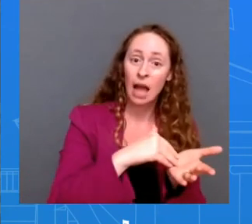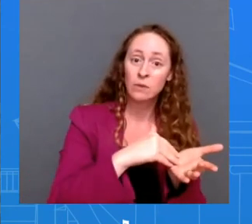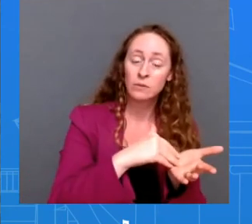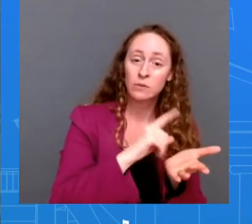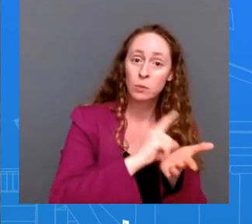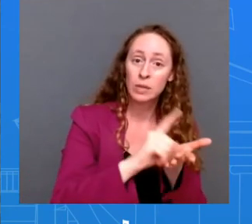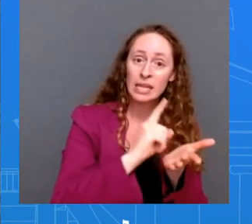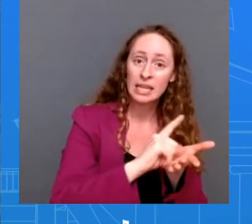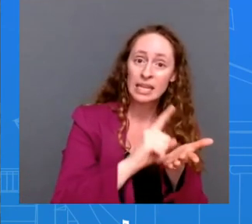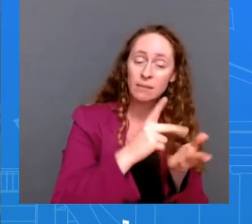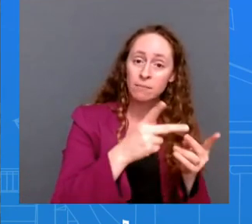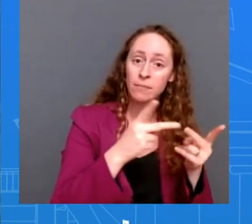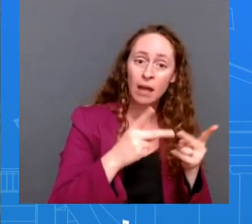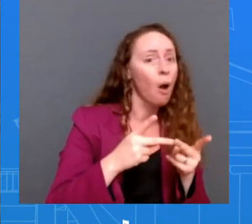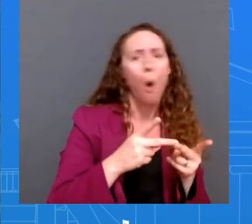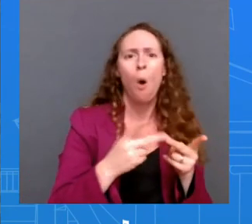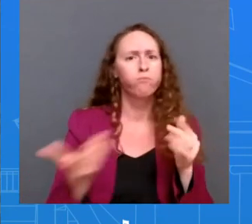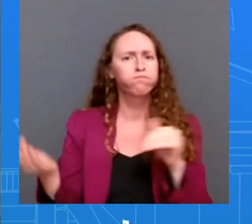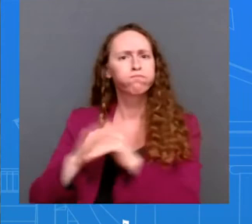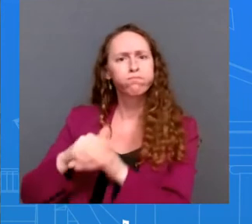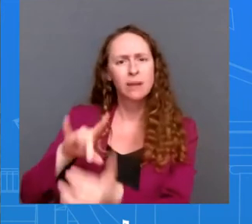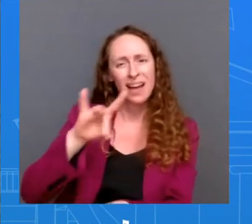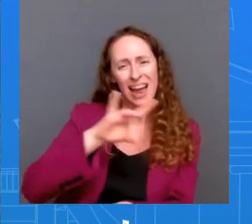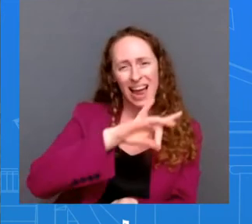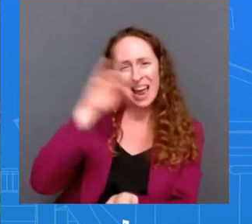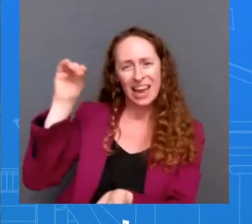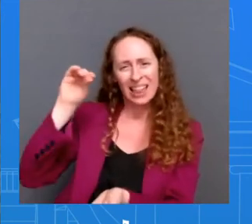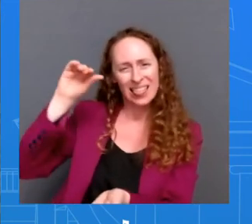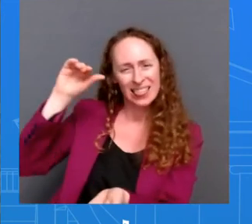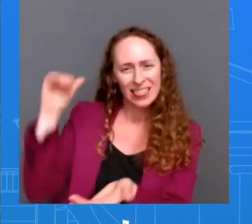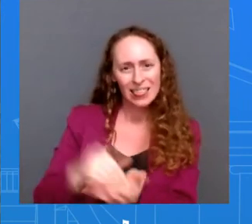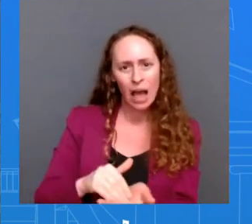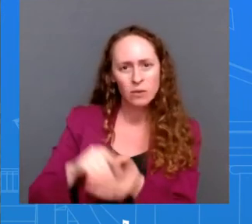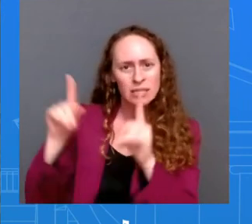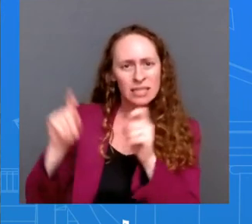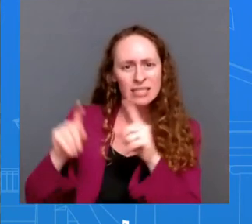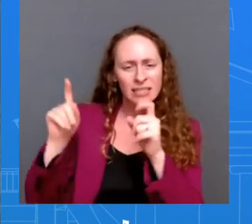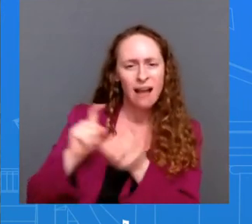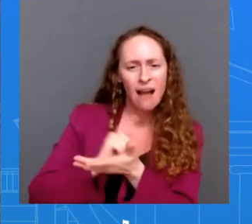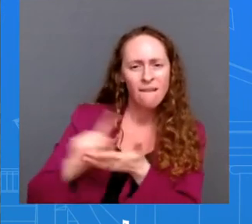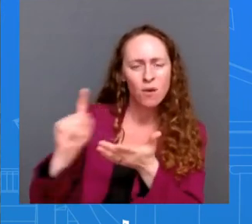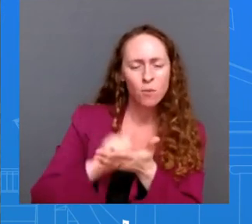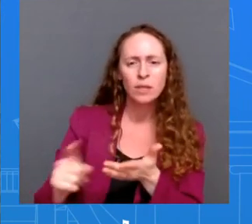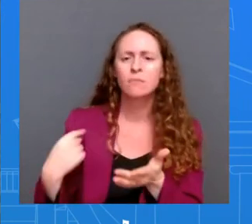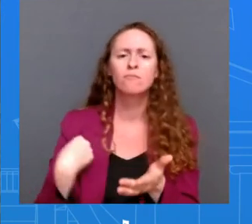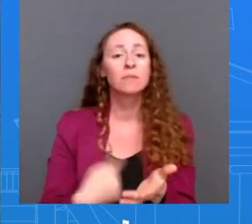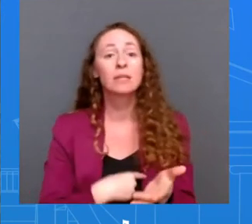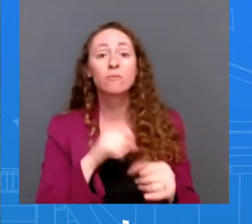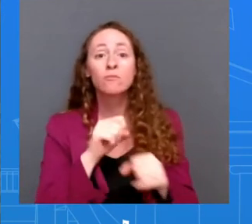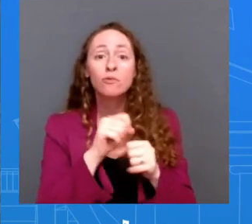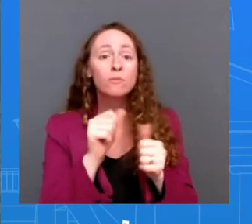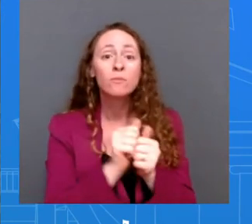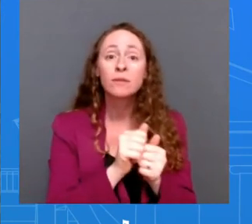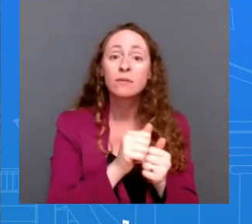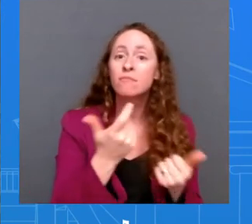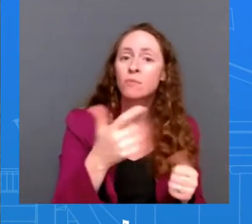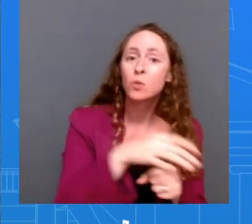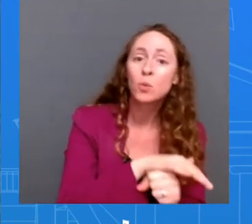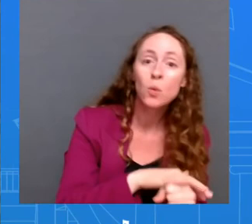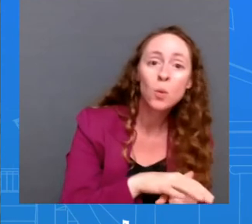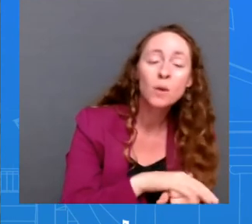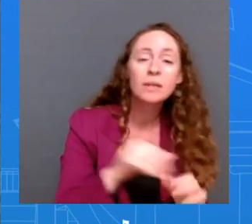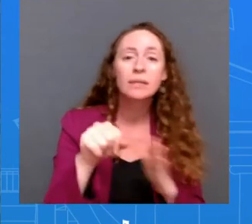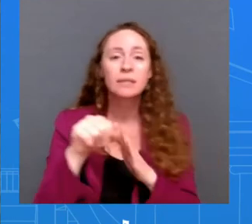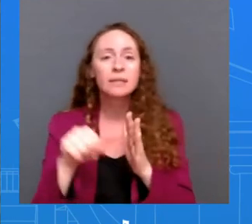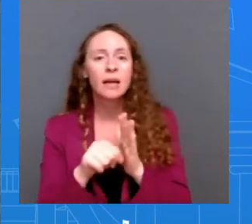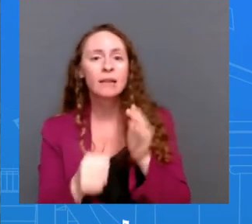authorities to get the resources they need. And so, and as you also know, they took an additional step, which is to announce a public